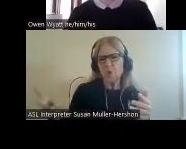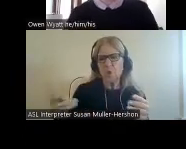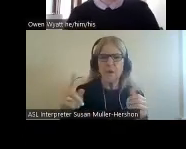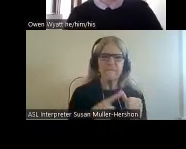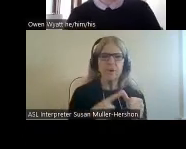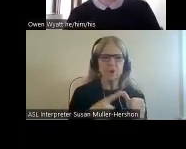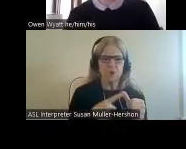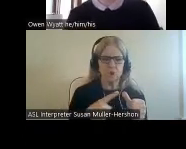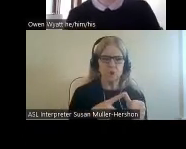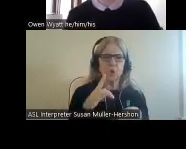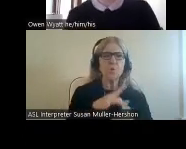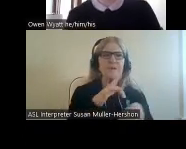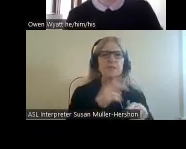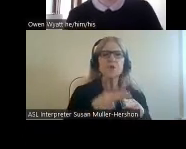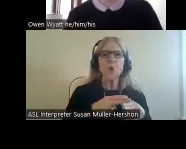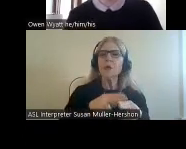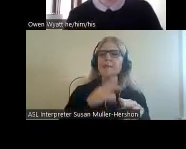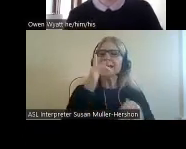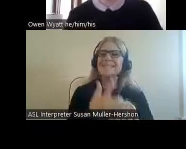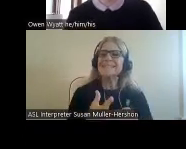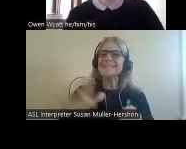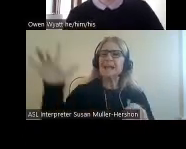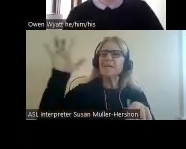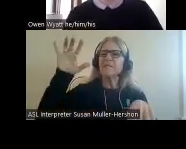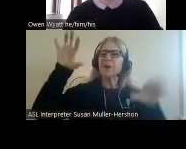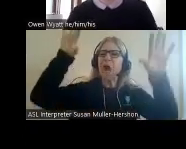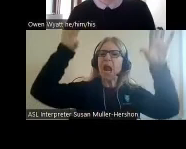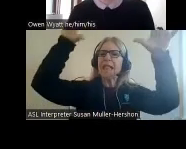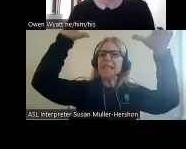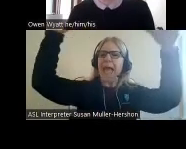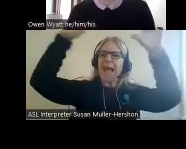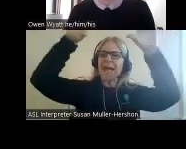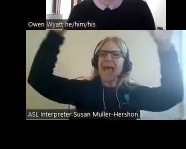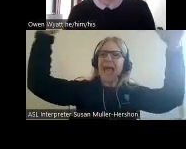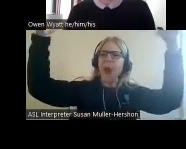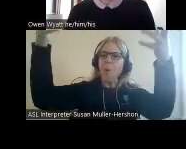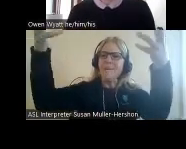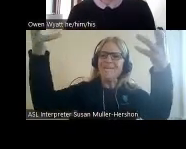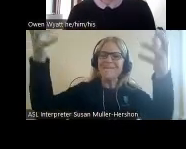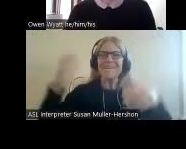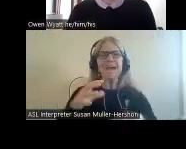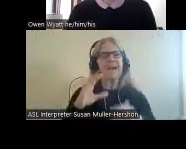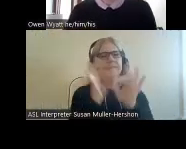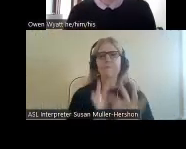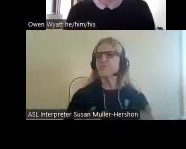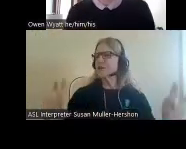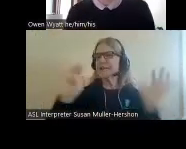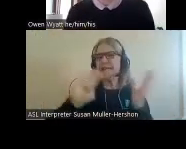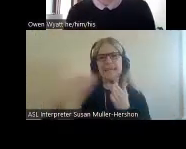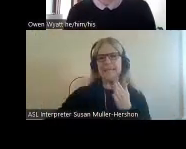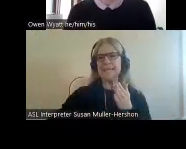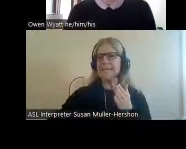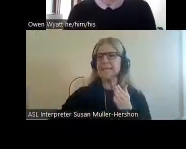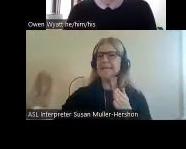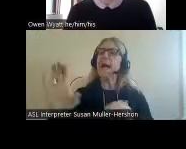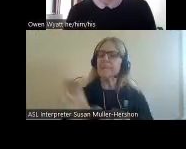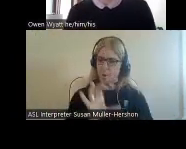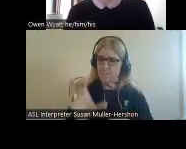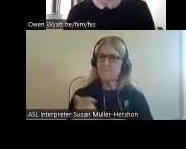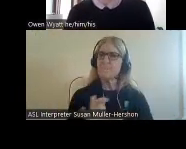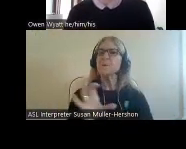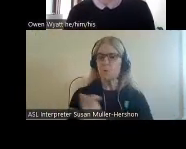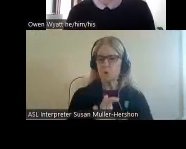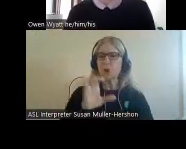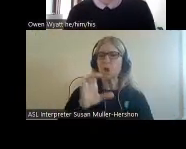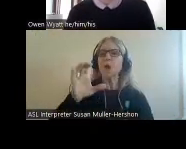is a resource called Silver Cloud, and it's a free online self-directed course in cognitive